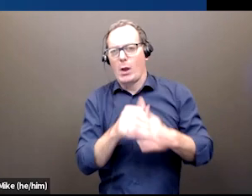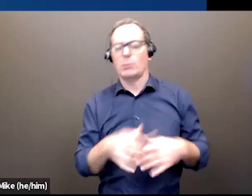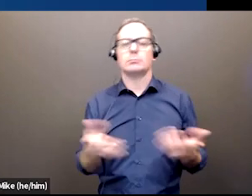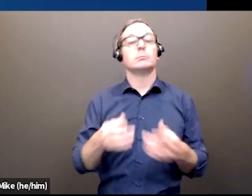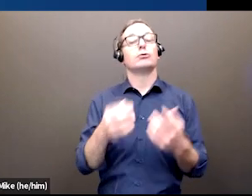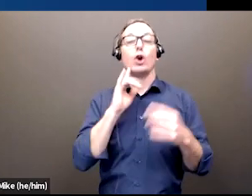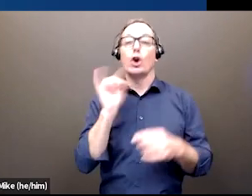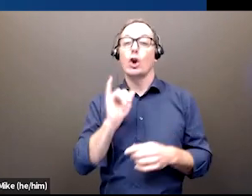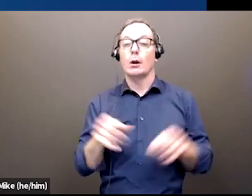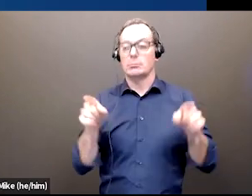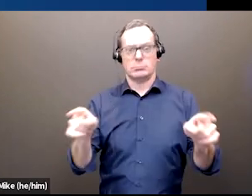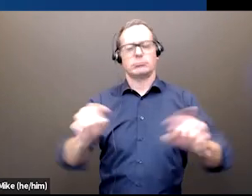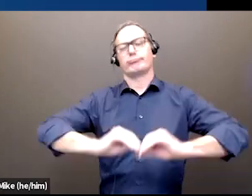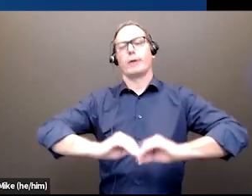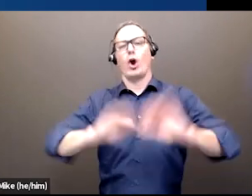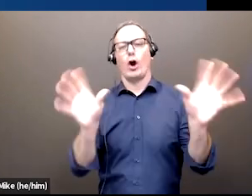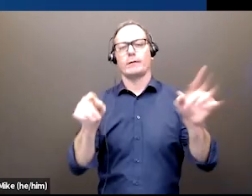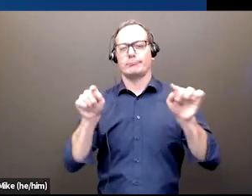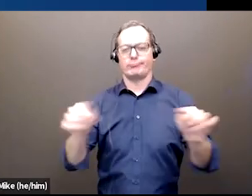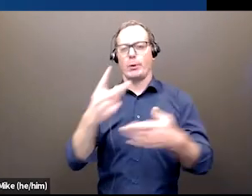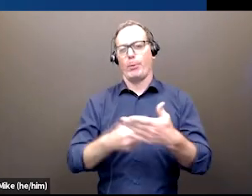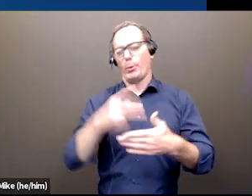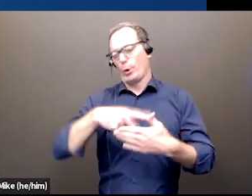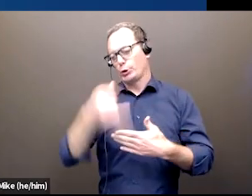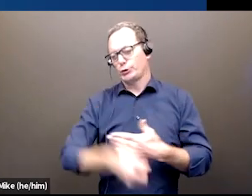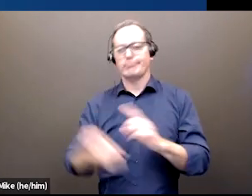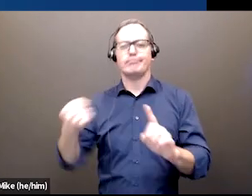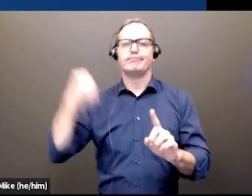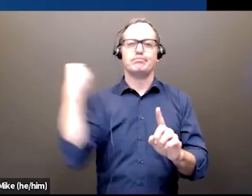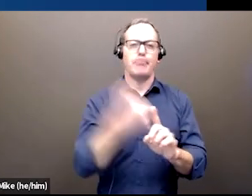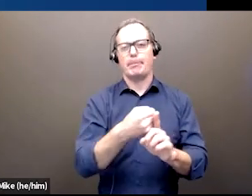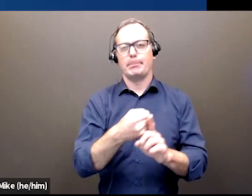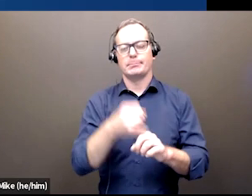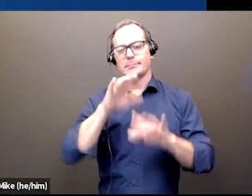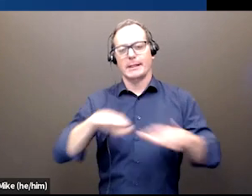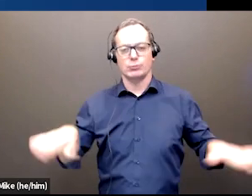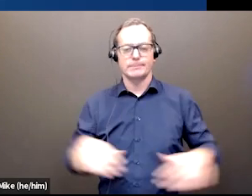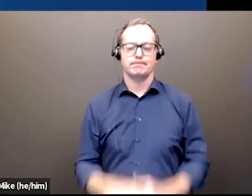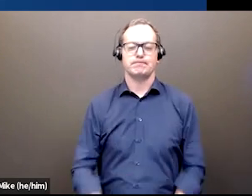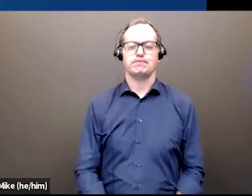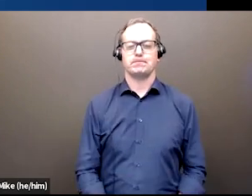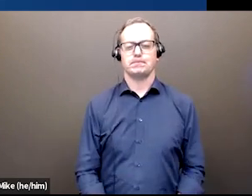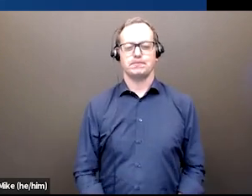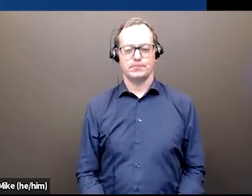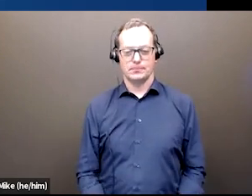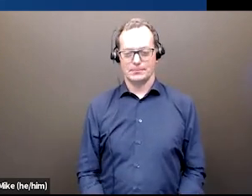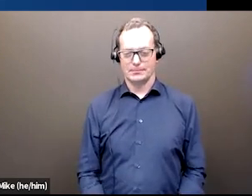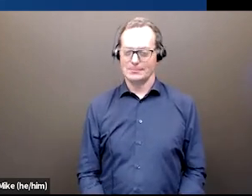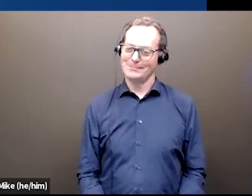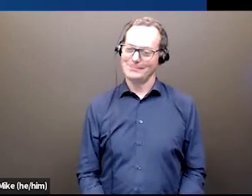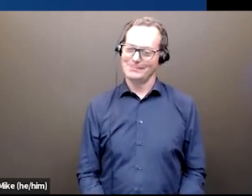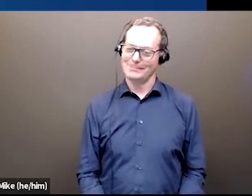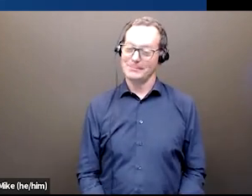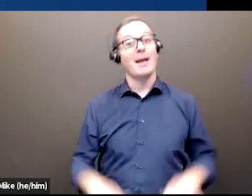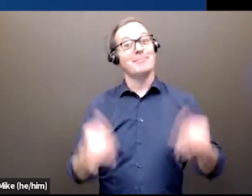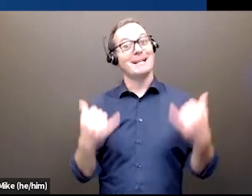projects are making a difference in the lives of CUPW members who have children with special needs or disabilities. And now